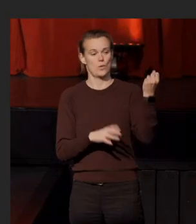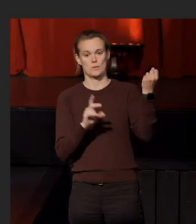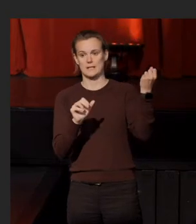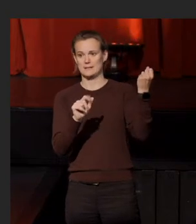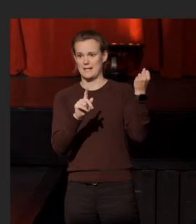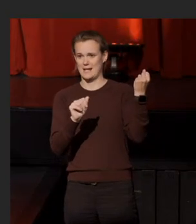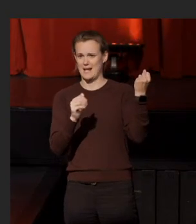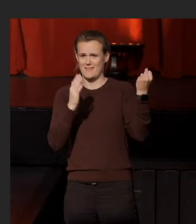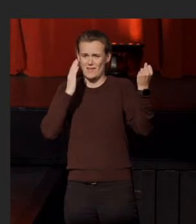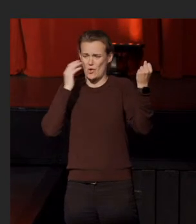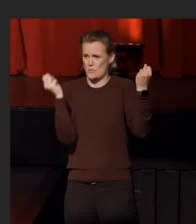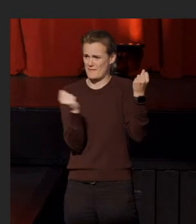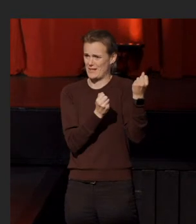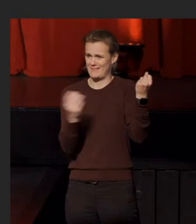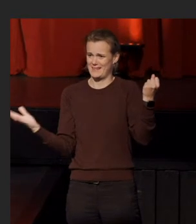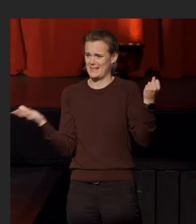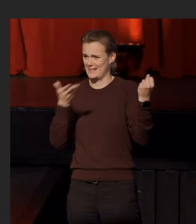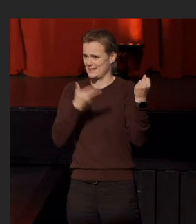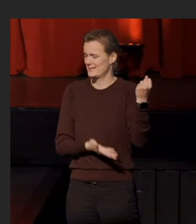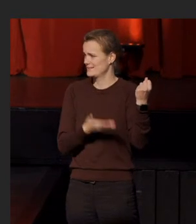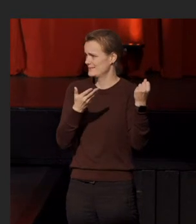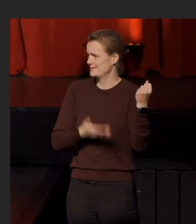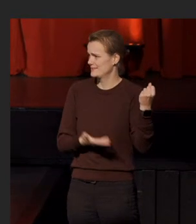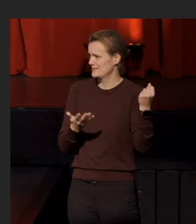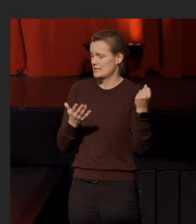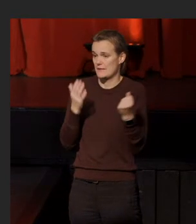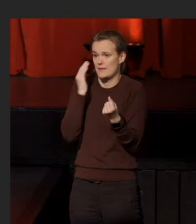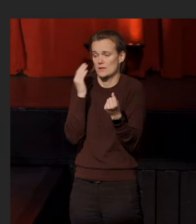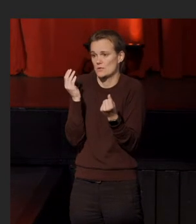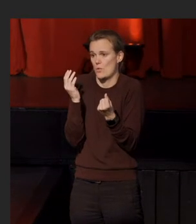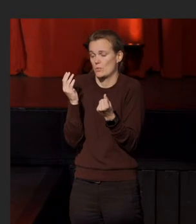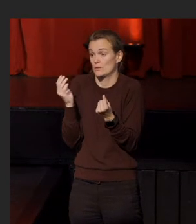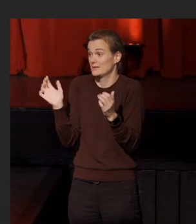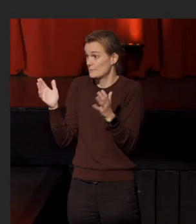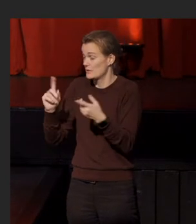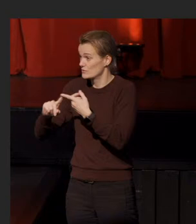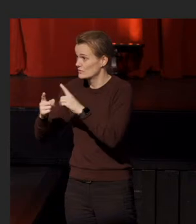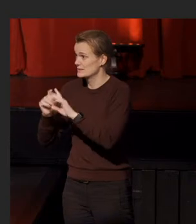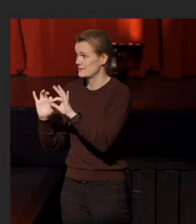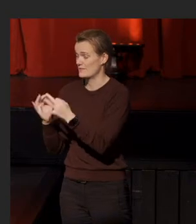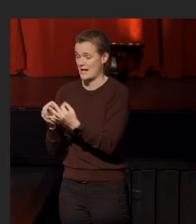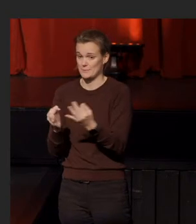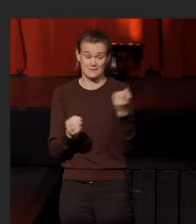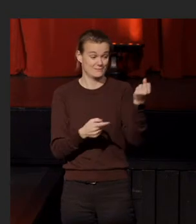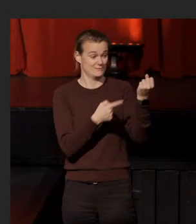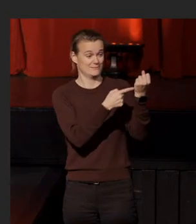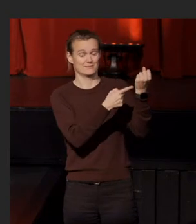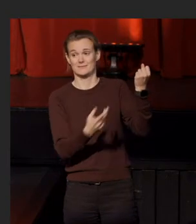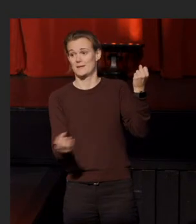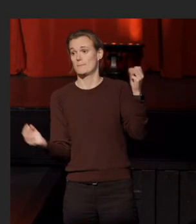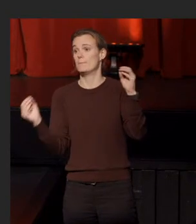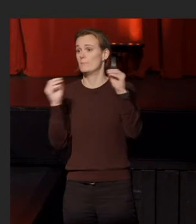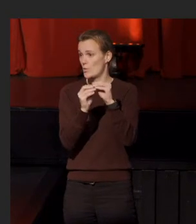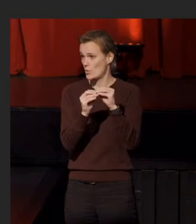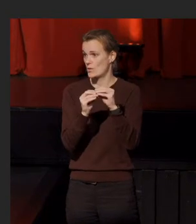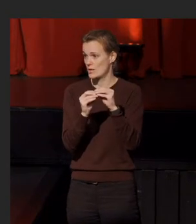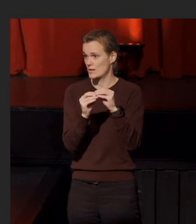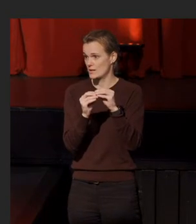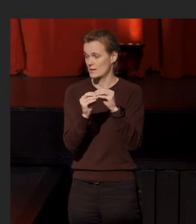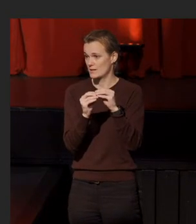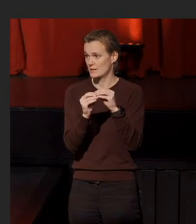known about us in our history, knows more about us than most of our friends and family members do. That means that that capacity is